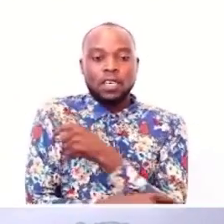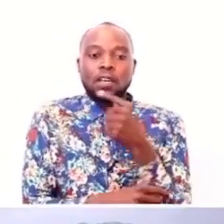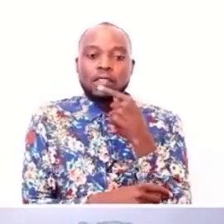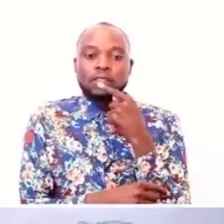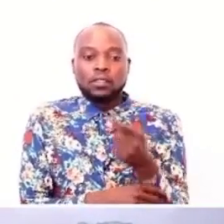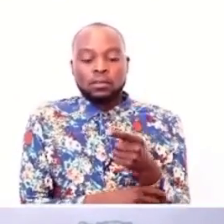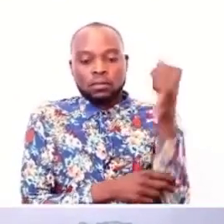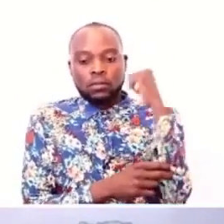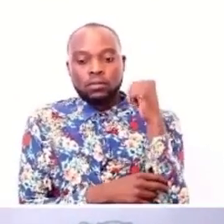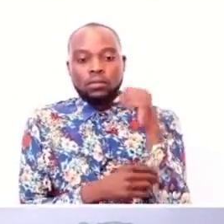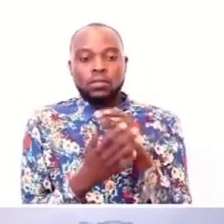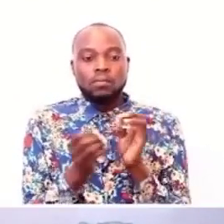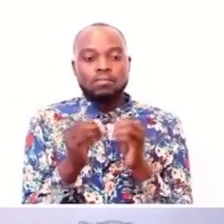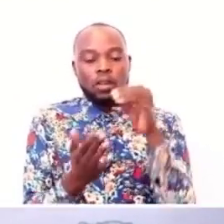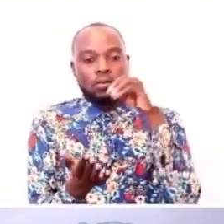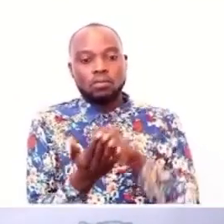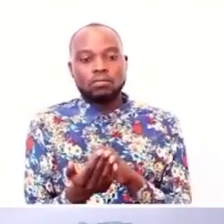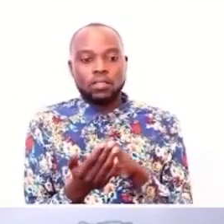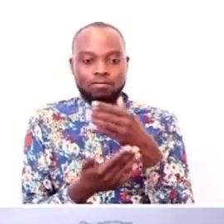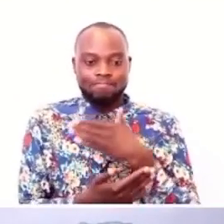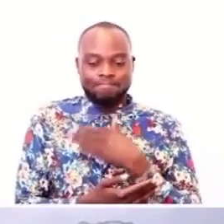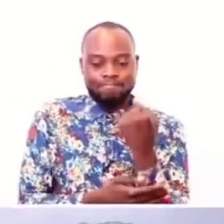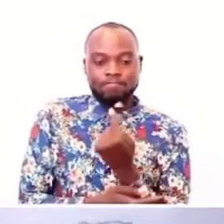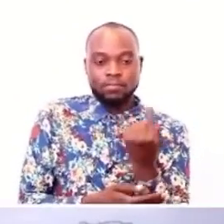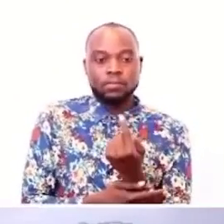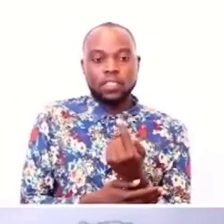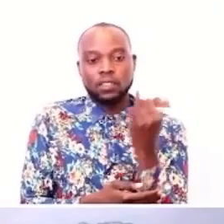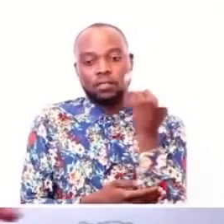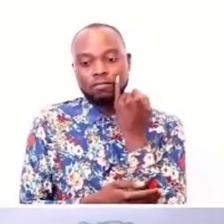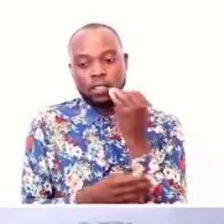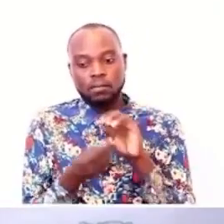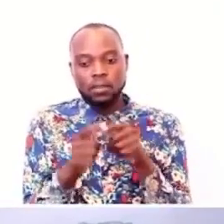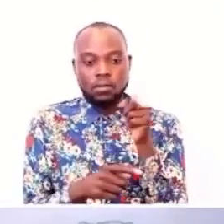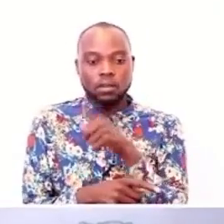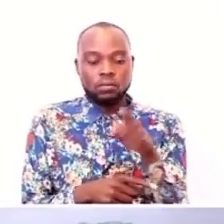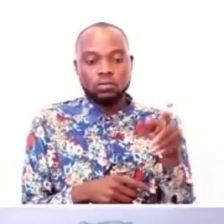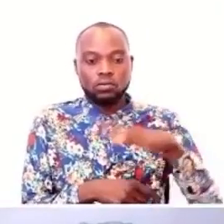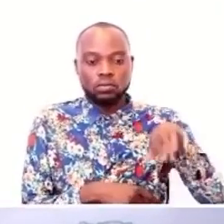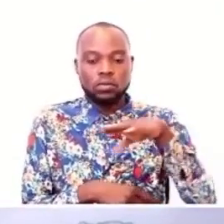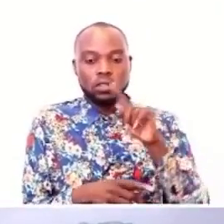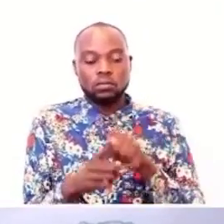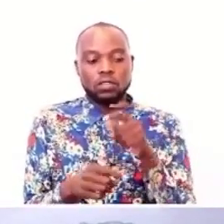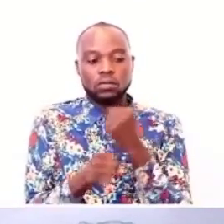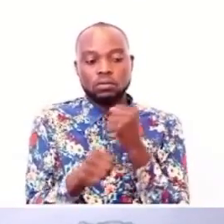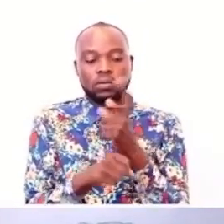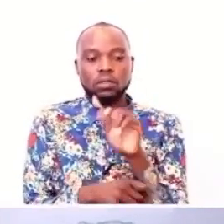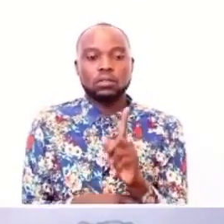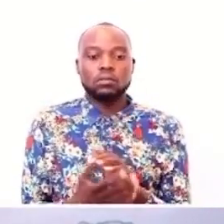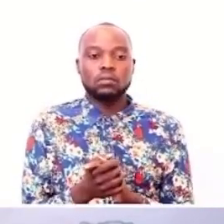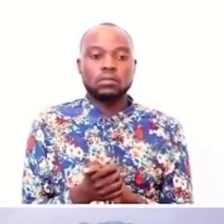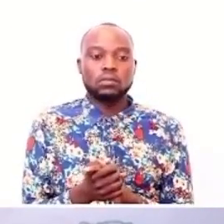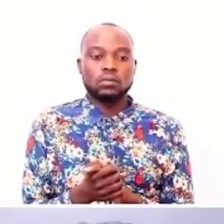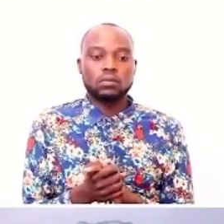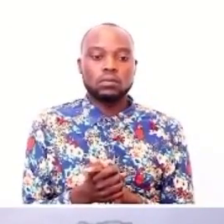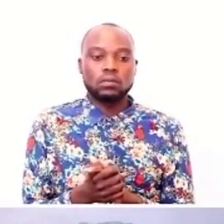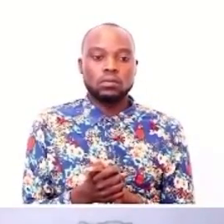biggest problem is ourselves. And he bet us that even if we cancelled all debt, we'd be in the same position as we were. And there's, and